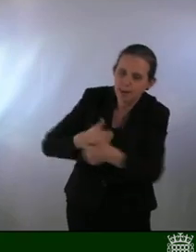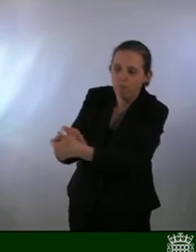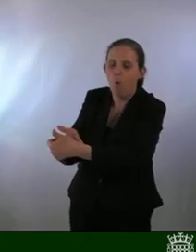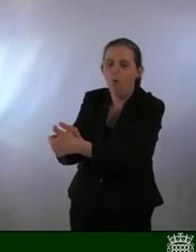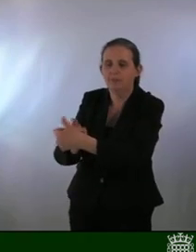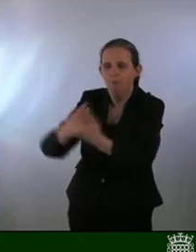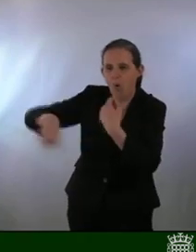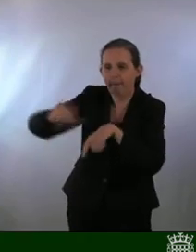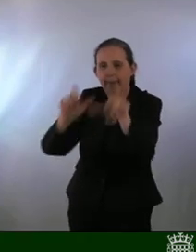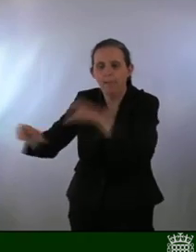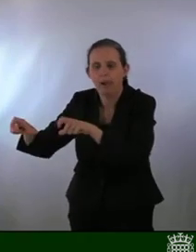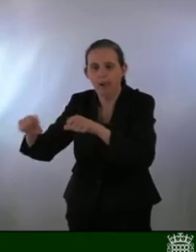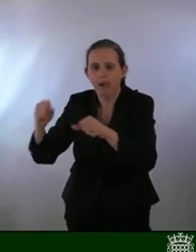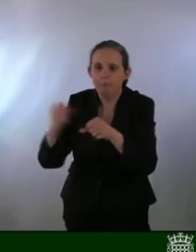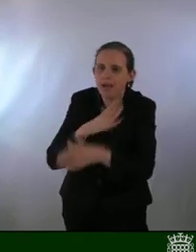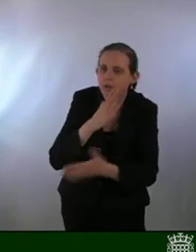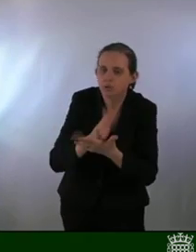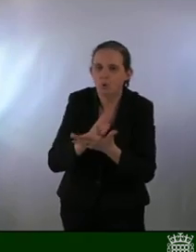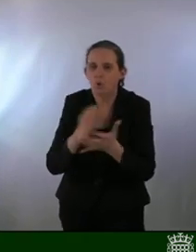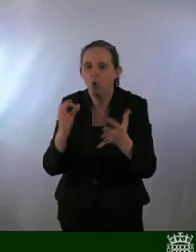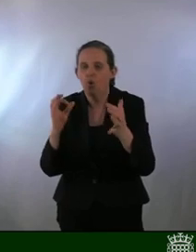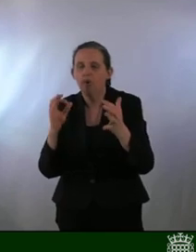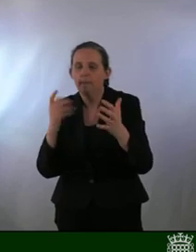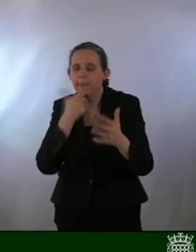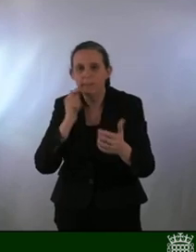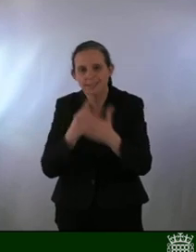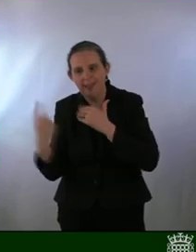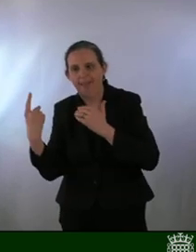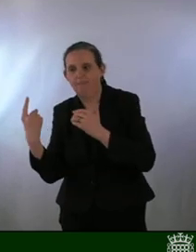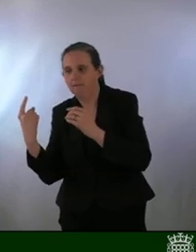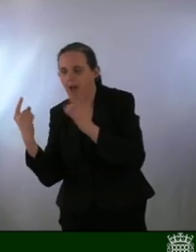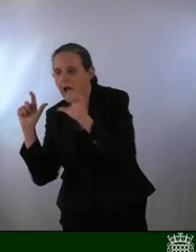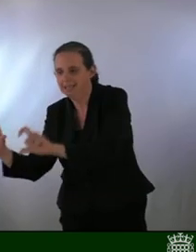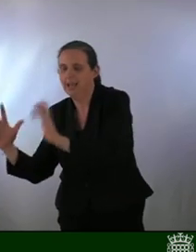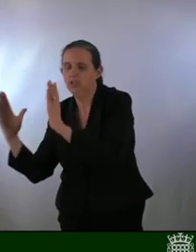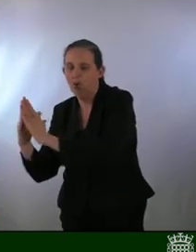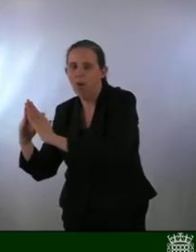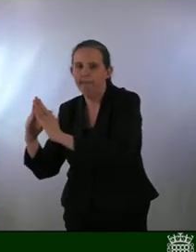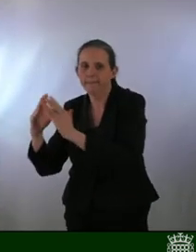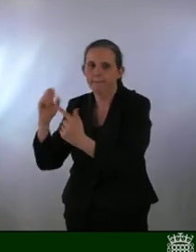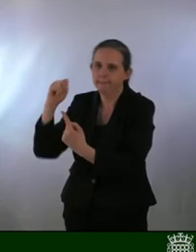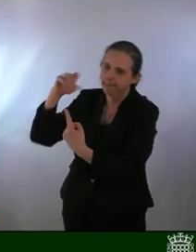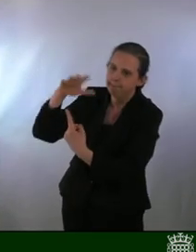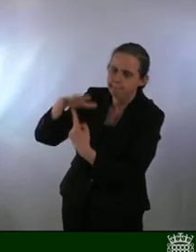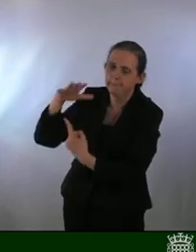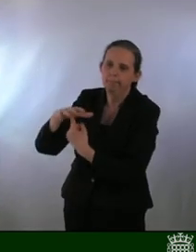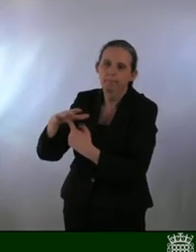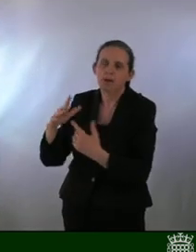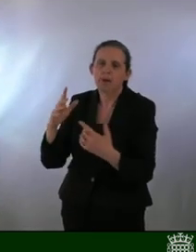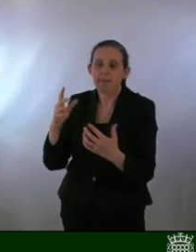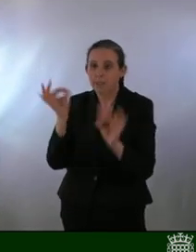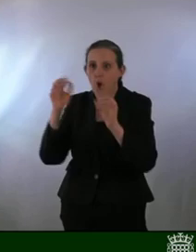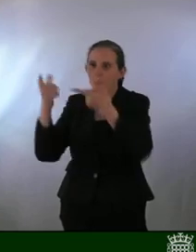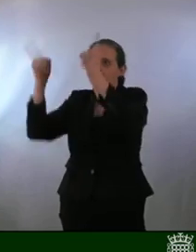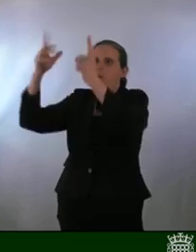sure that nobody is penalised for doing the right thing is incredibly important. But as she says, there is no employer for those who are self-employed,